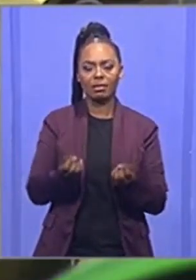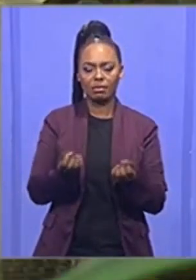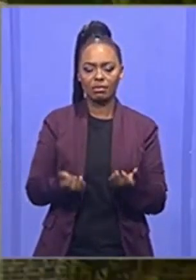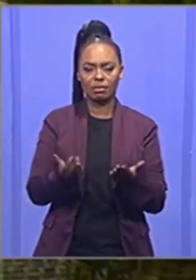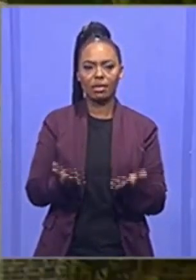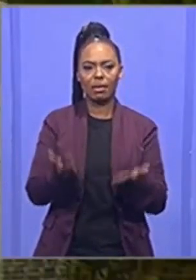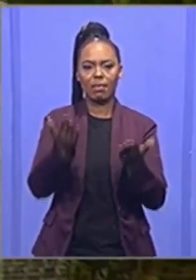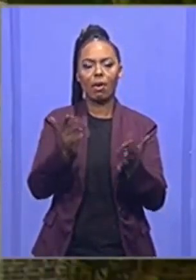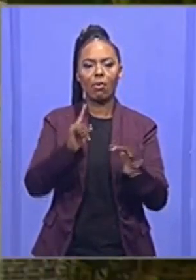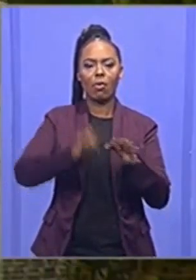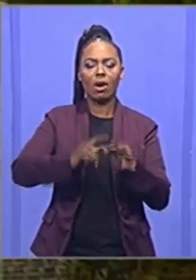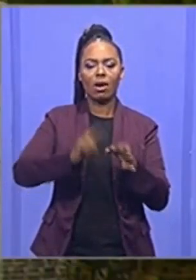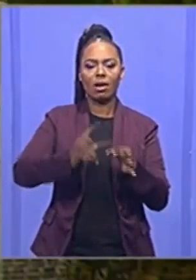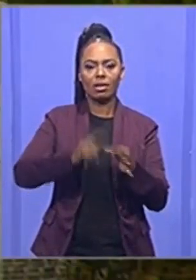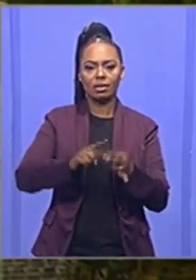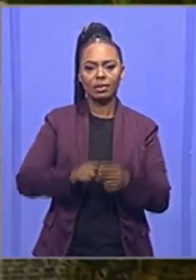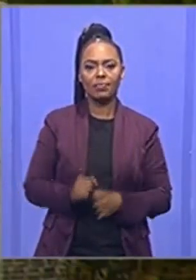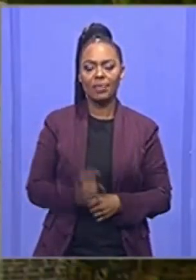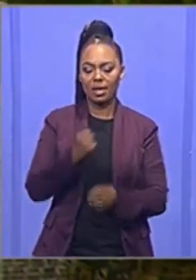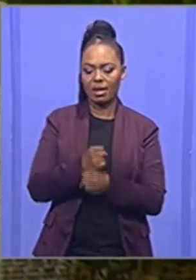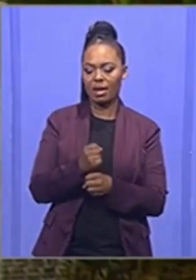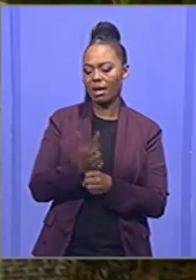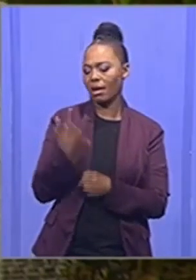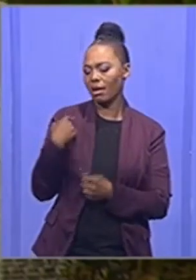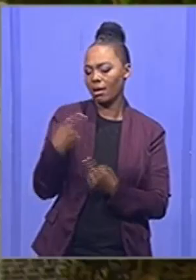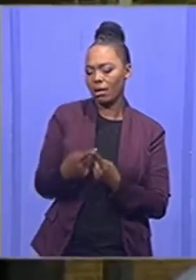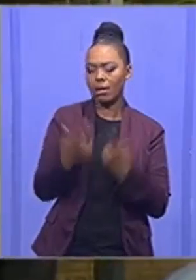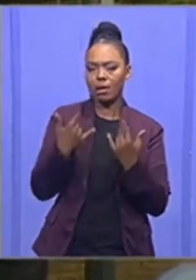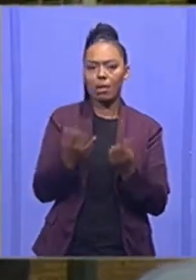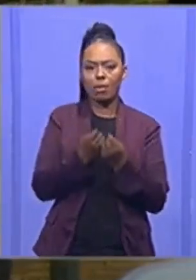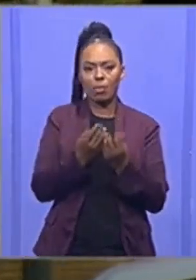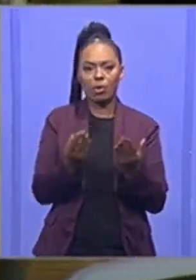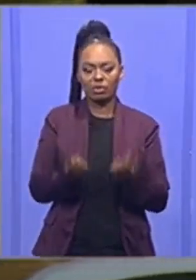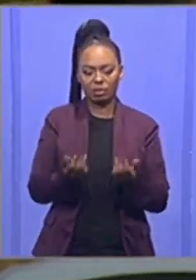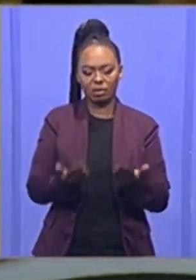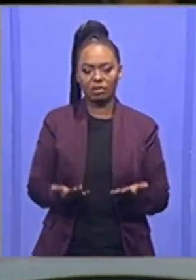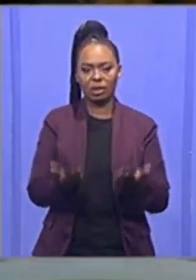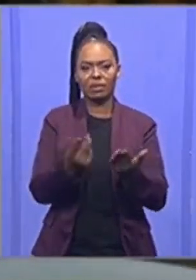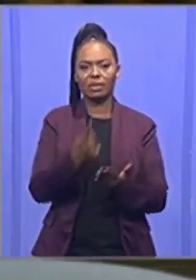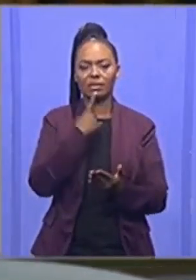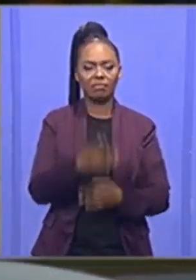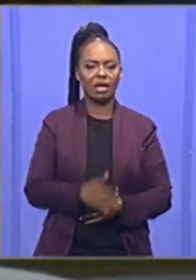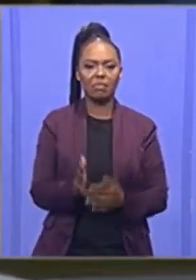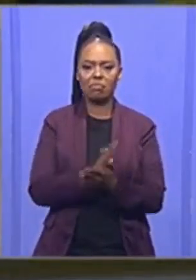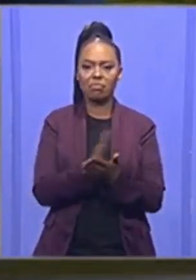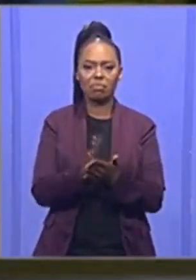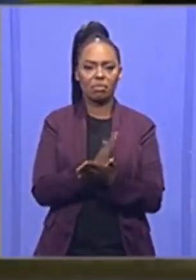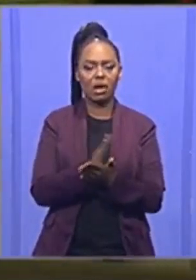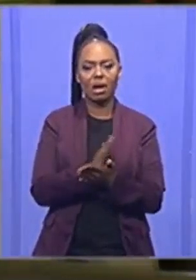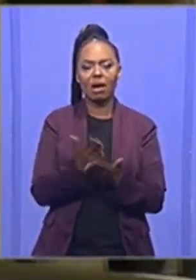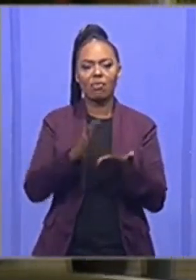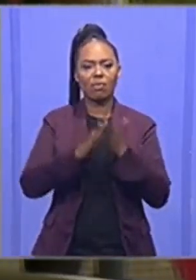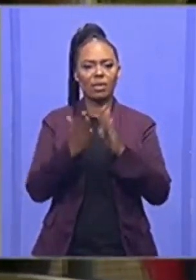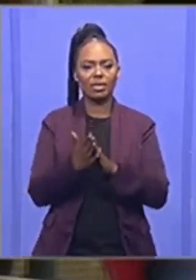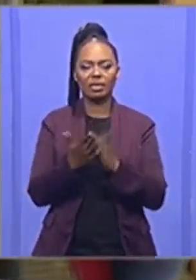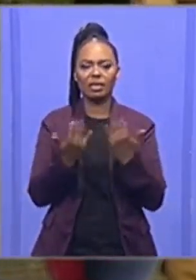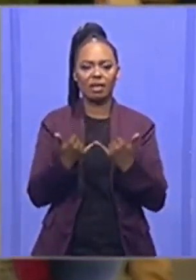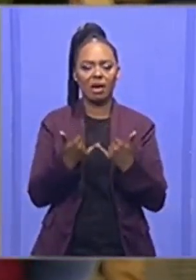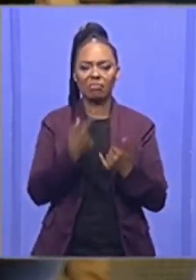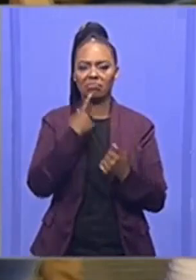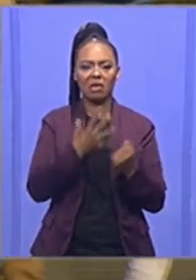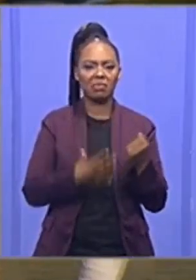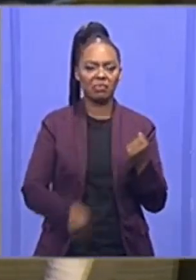boleng. Mo dingwageng tsa sešweng ditirelo tsa botlhe di tlhageletse mo setlhoeng jaaka baagi ba swabisiwa ke ditirelo tseo ba di rebolelwang